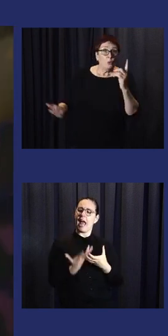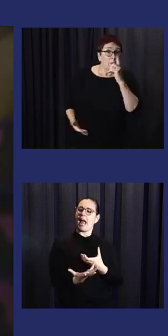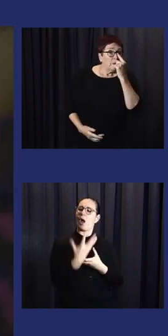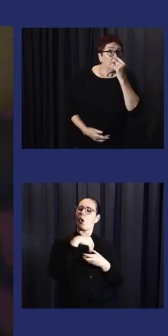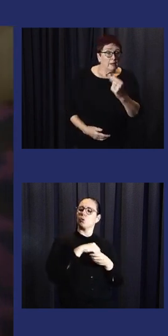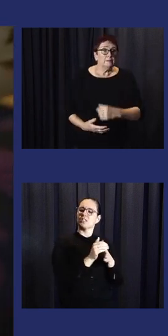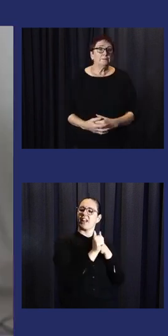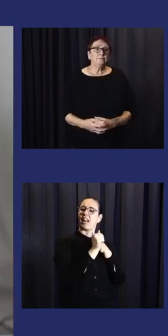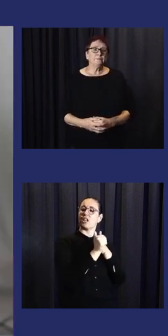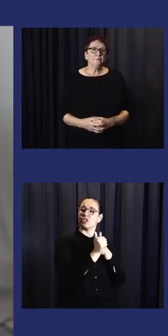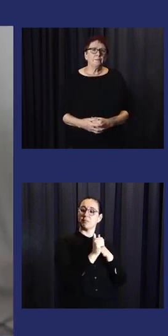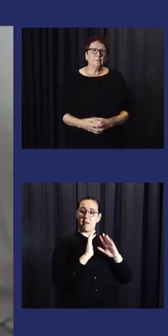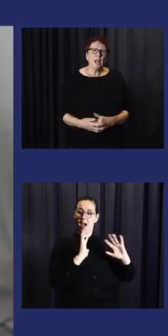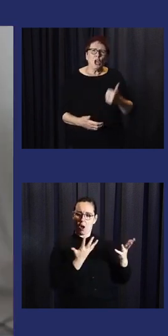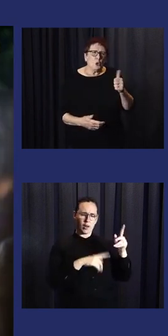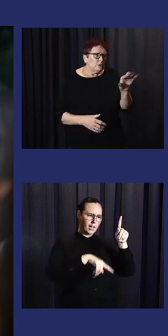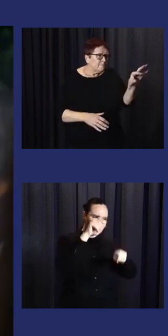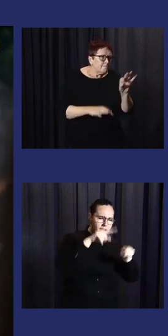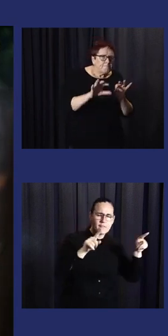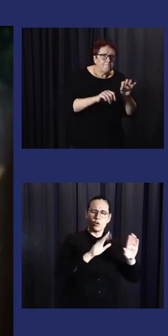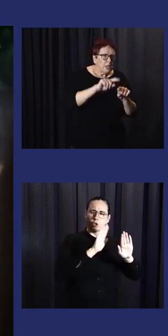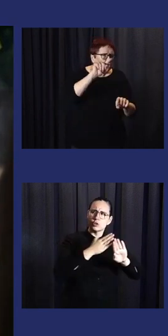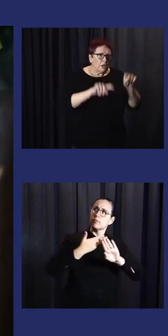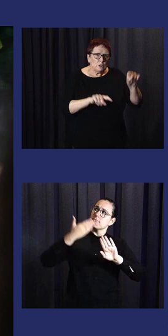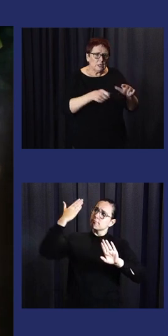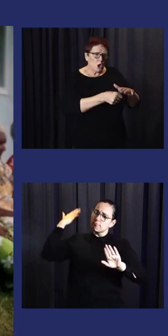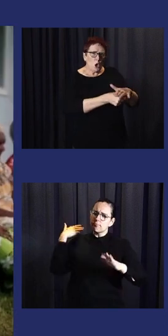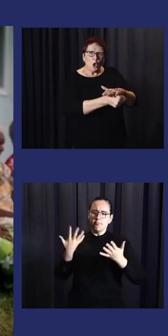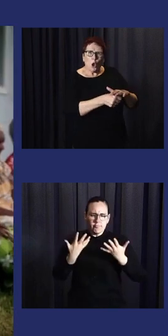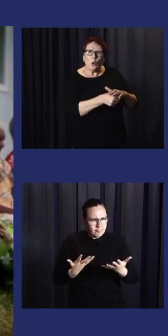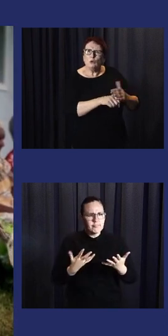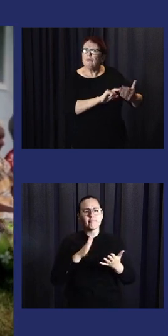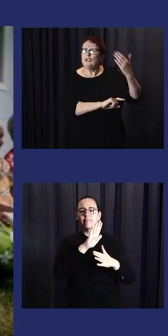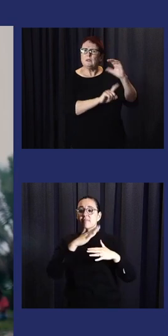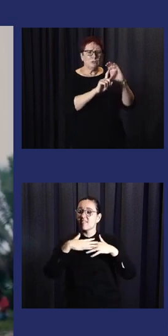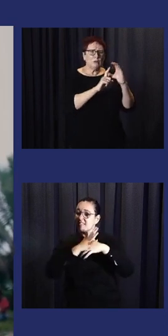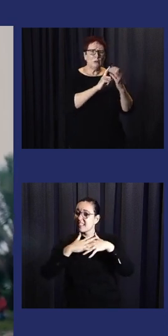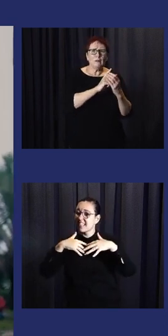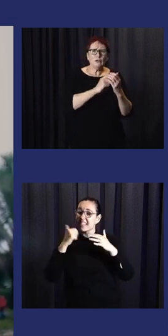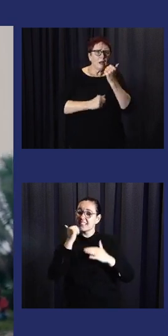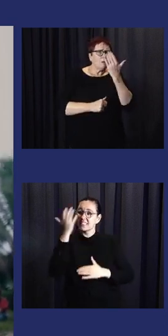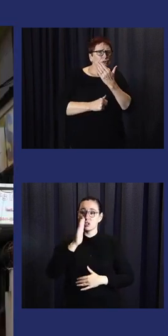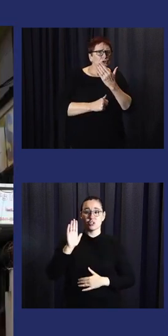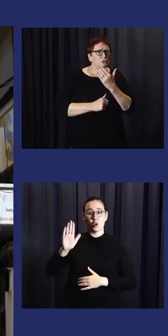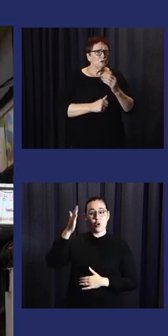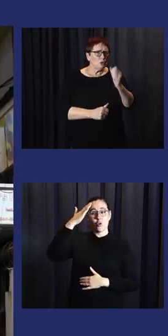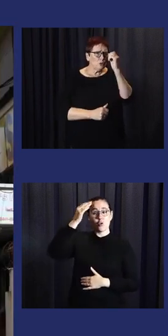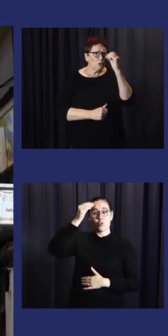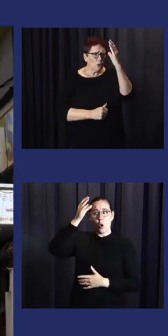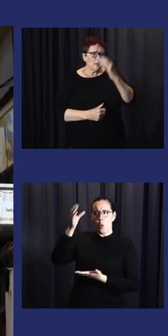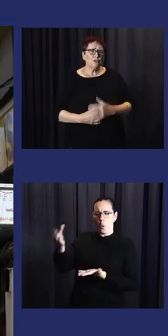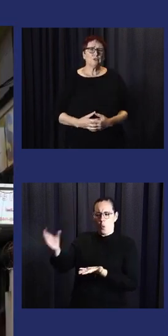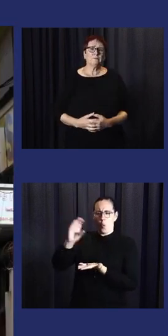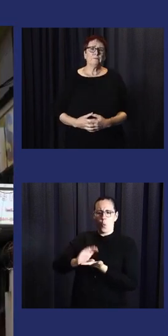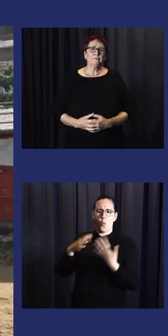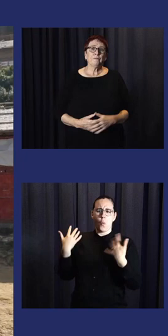leadership draws on diversity, local, traditional and Indigenous knowledge and experiences, because the resilience of